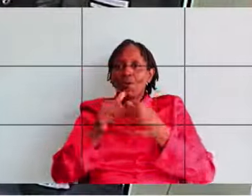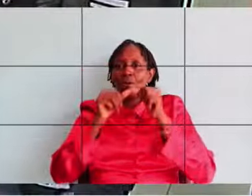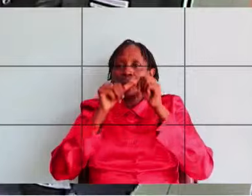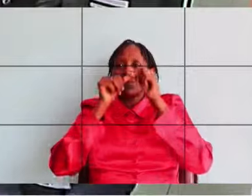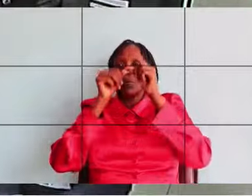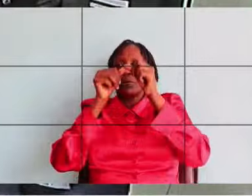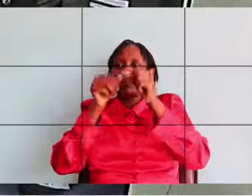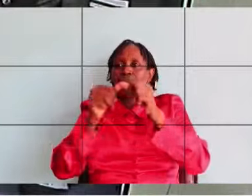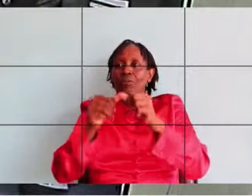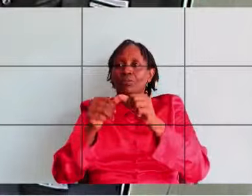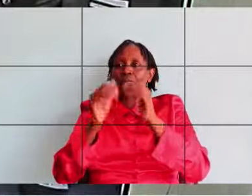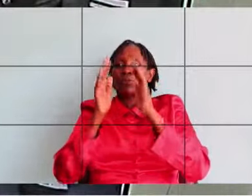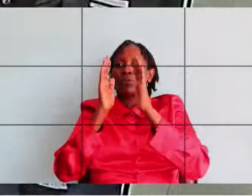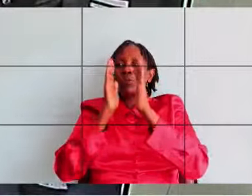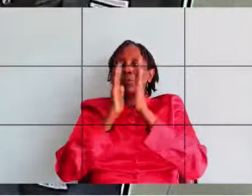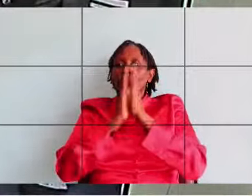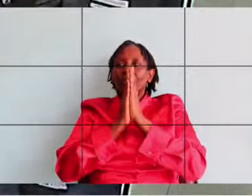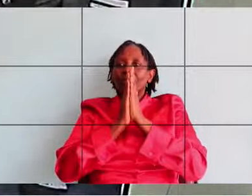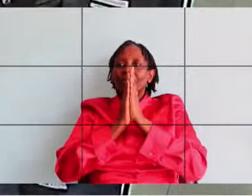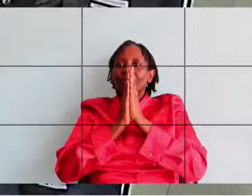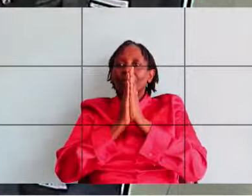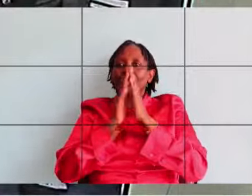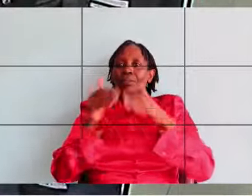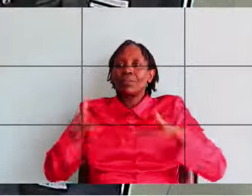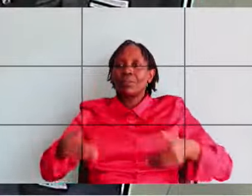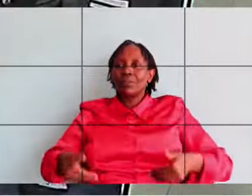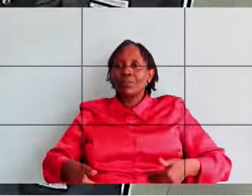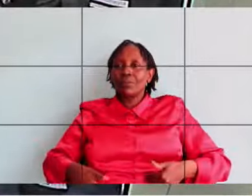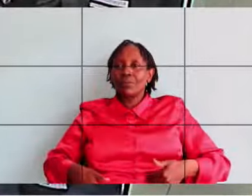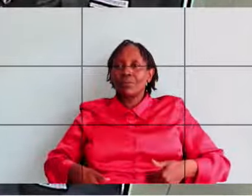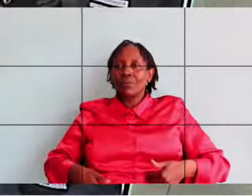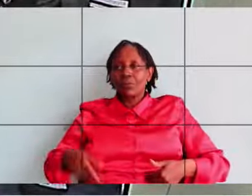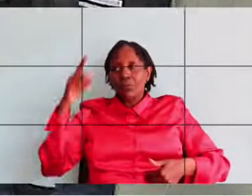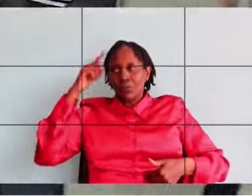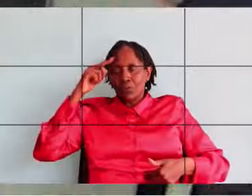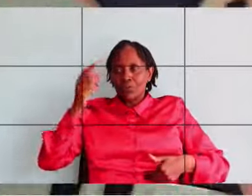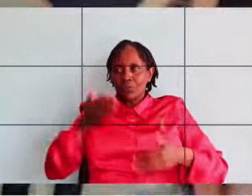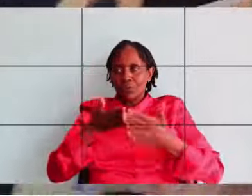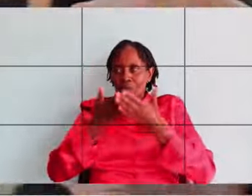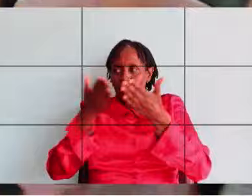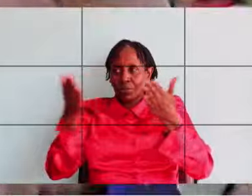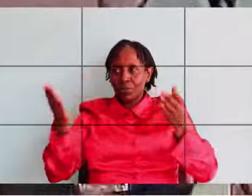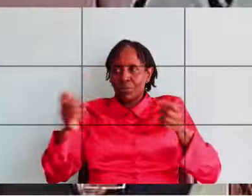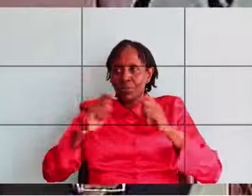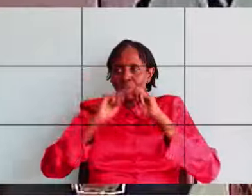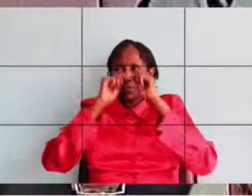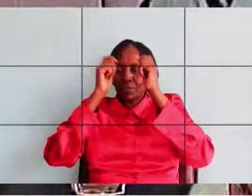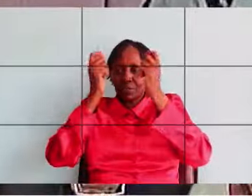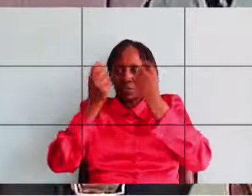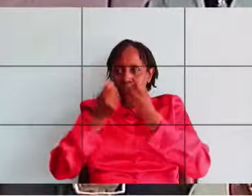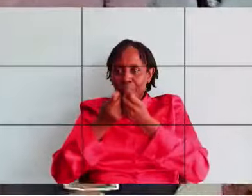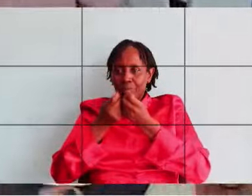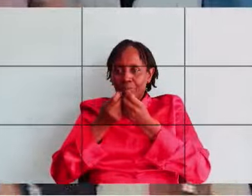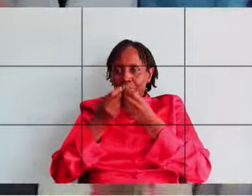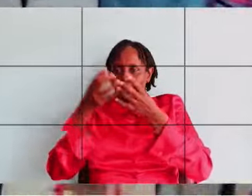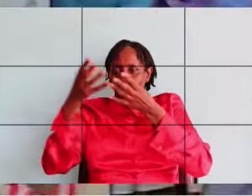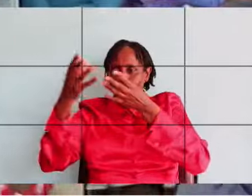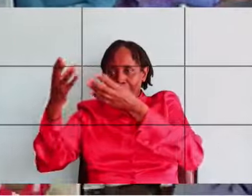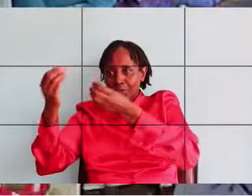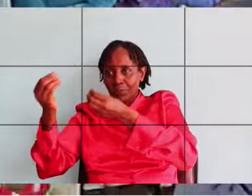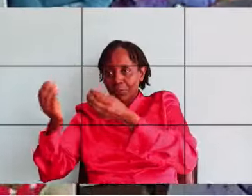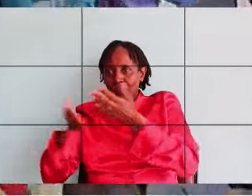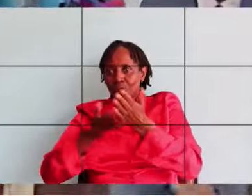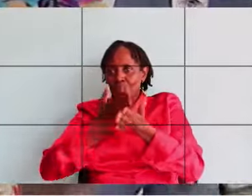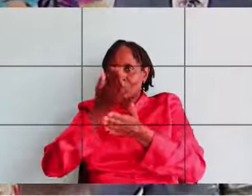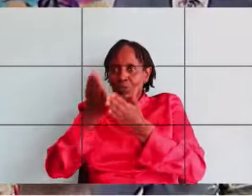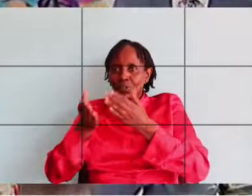and others who are in the youth church. For this team, as you go forth to serve the needy community in Gishagi, may the Lord bless you and